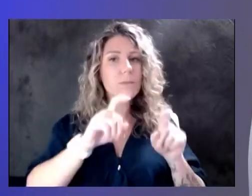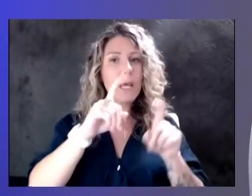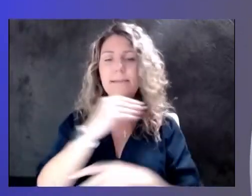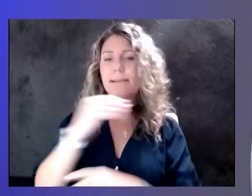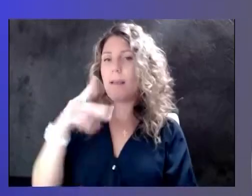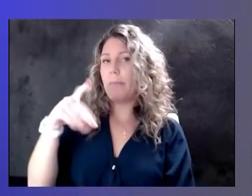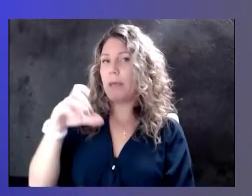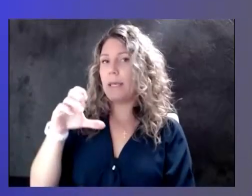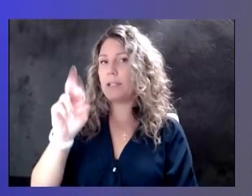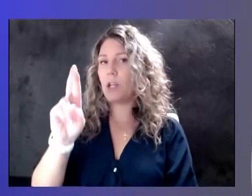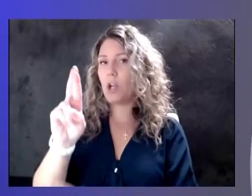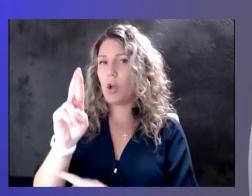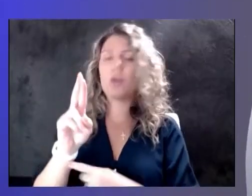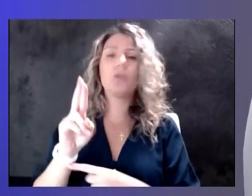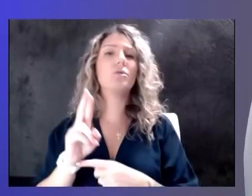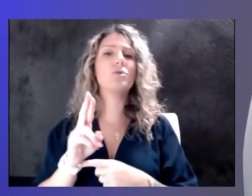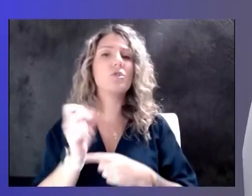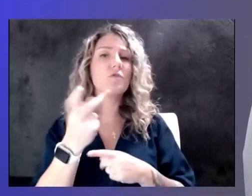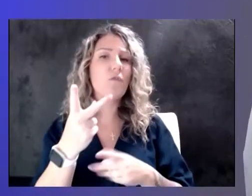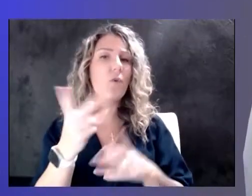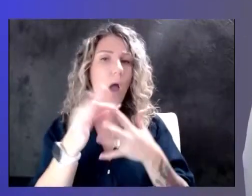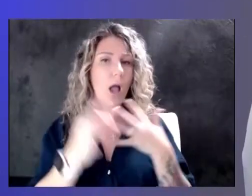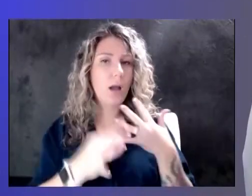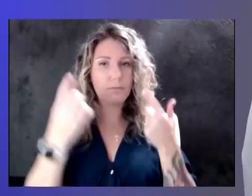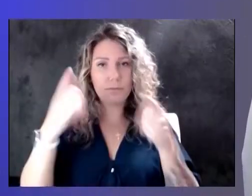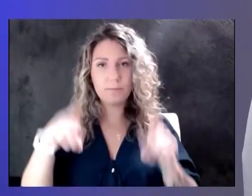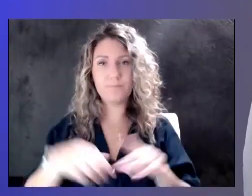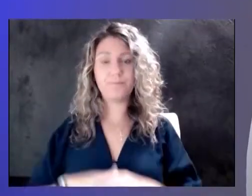there's a couple potential options. The first